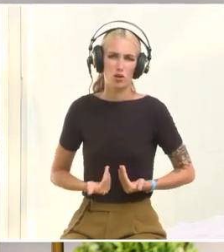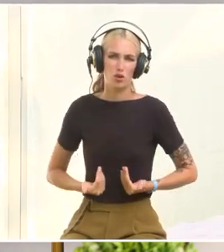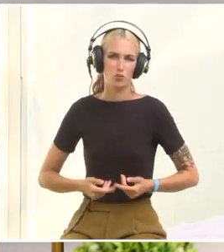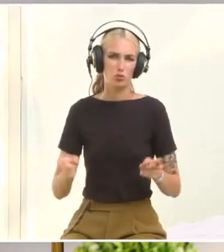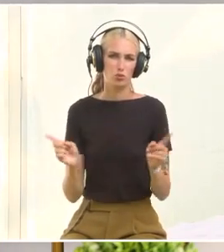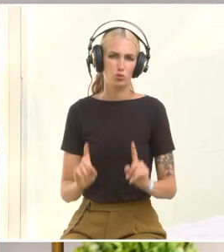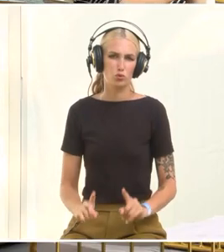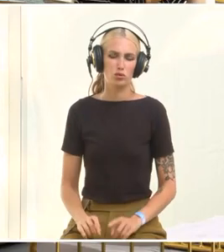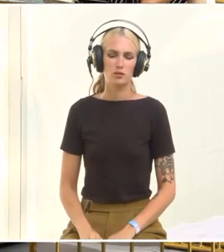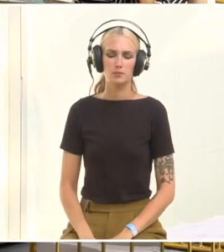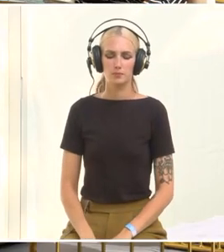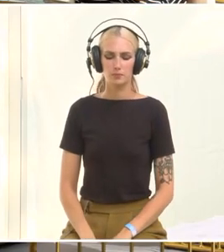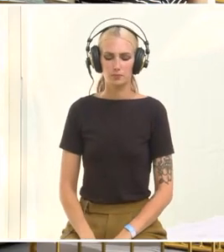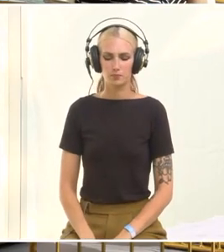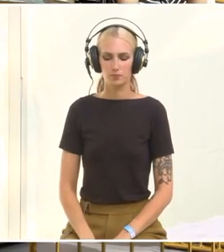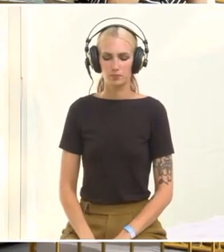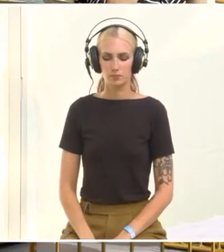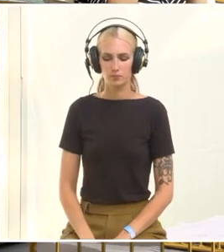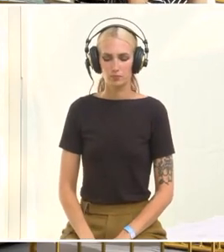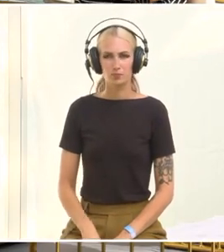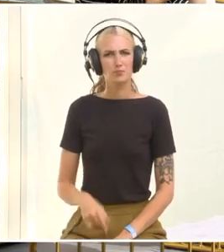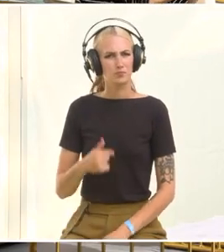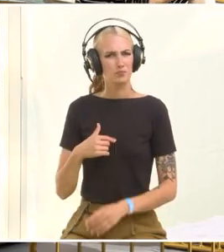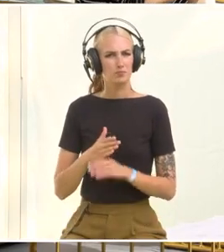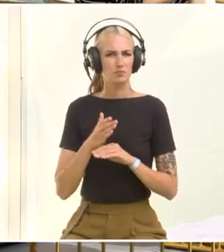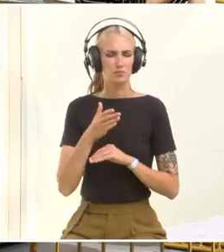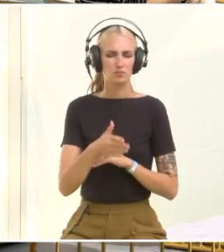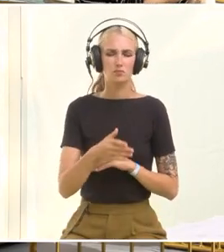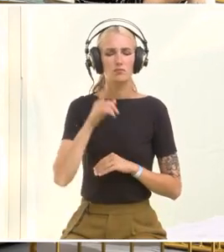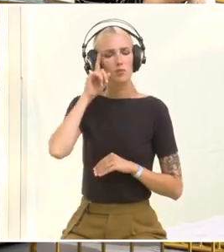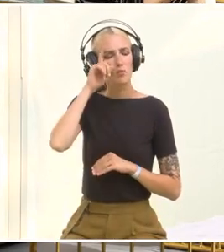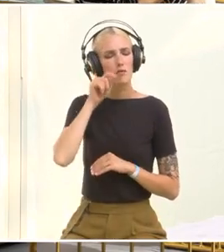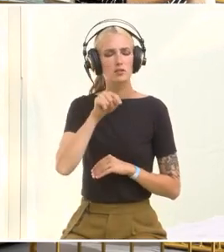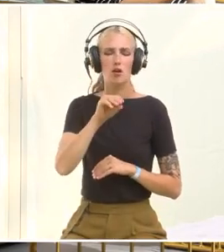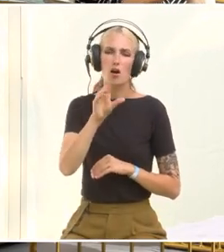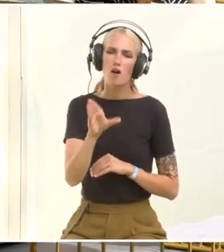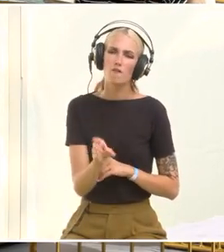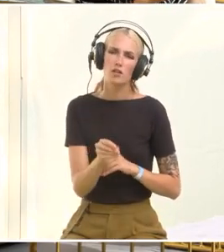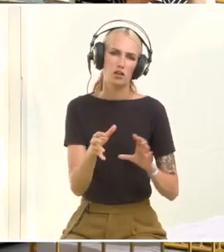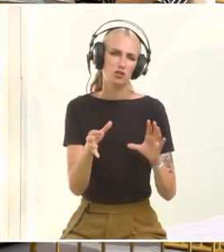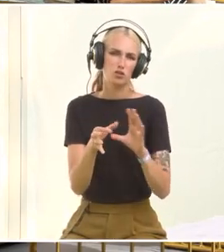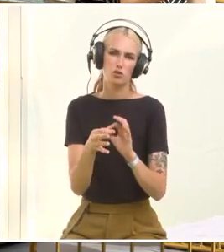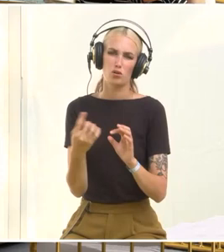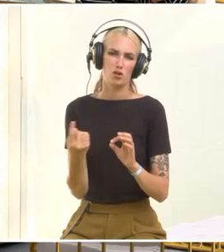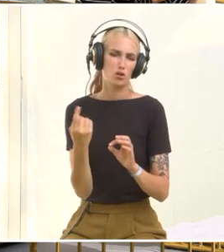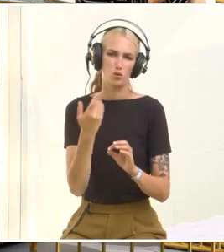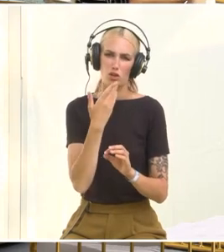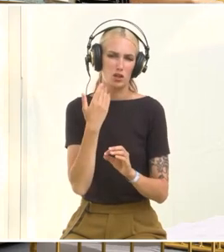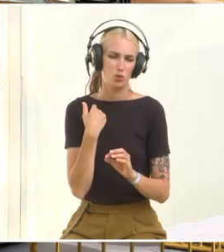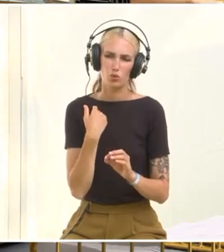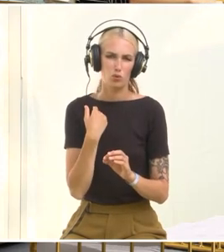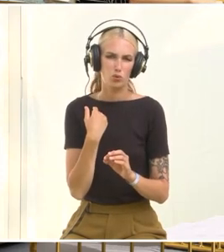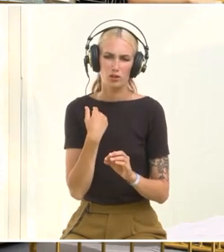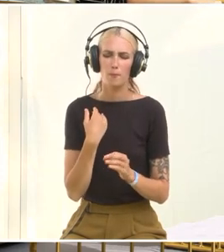Maybe to kind of just build on this point, because I don't think this is simply an African question. This is actually the sort of, we